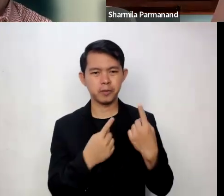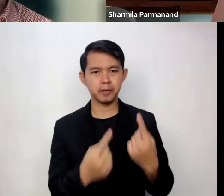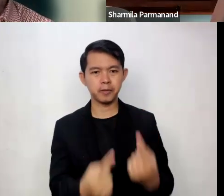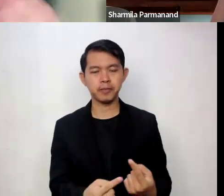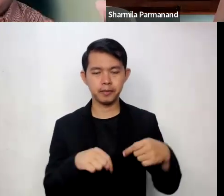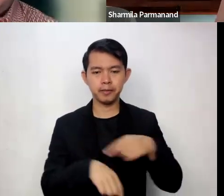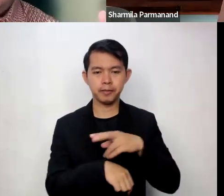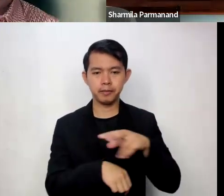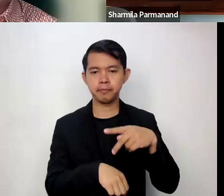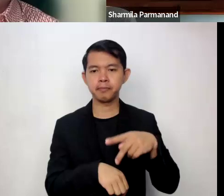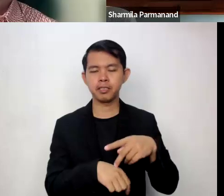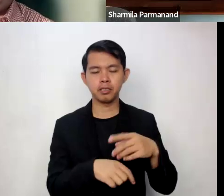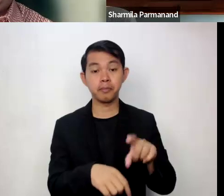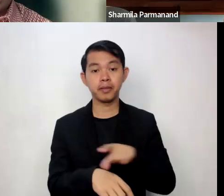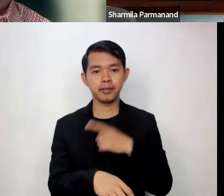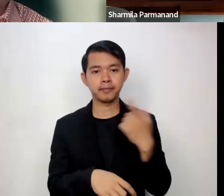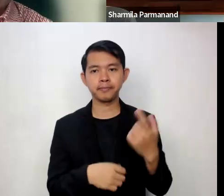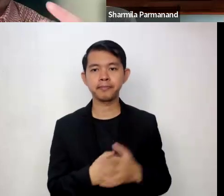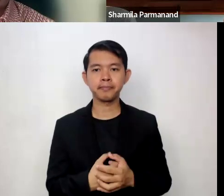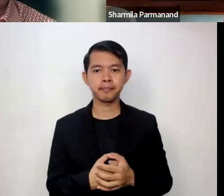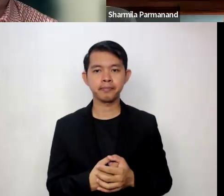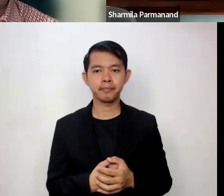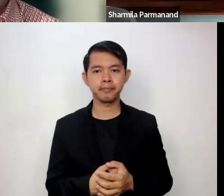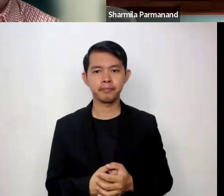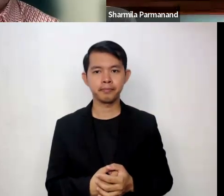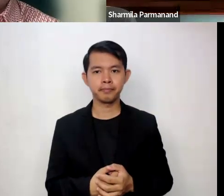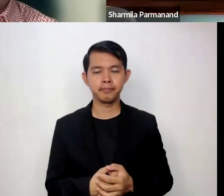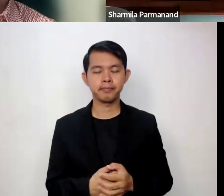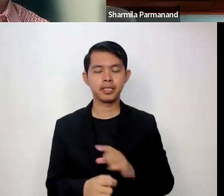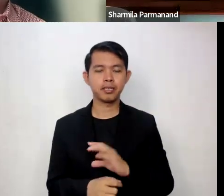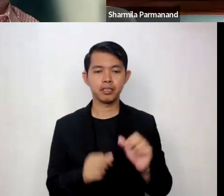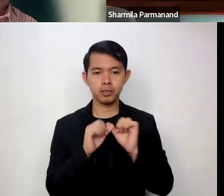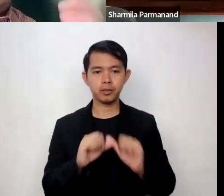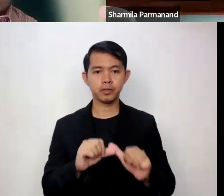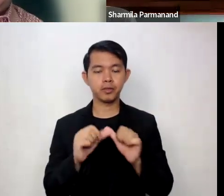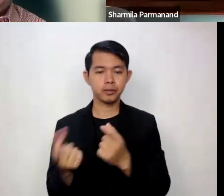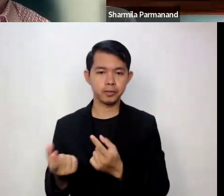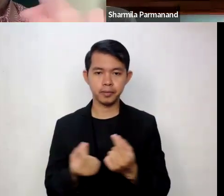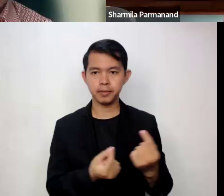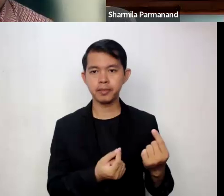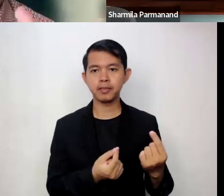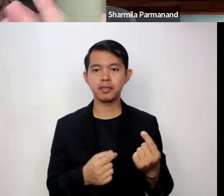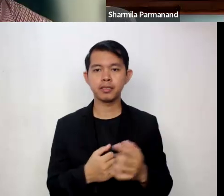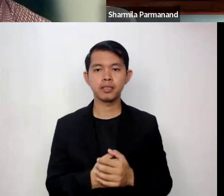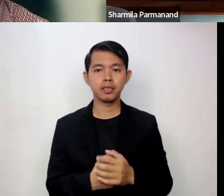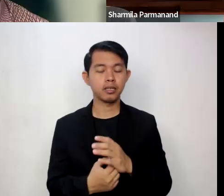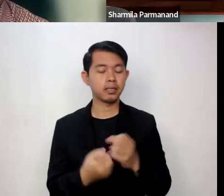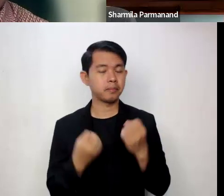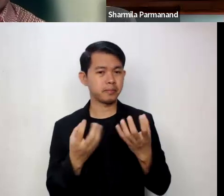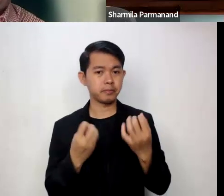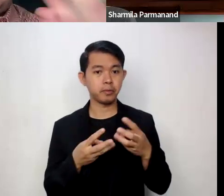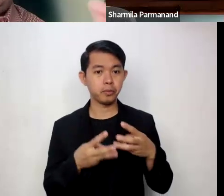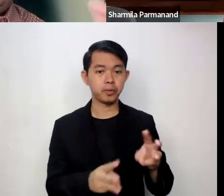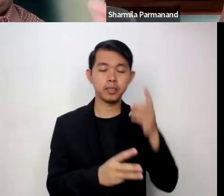the cradle for some form of decolonial thought, and practice, owing to the fact that there are many ways to